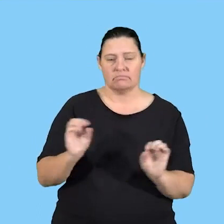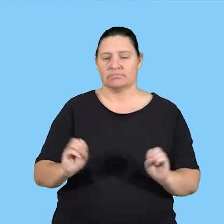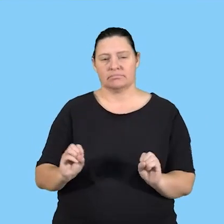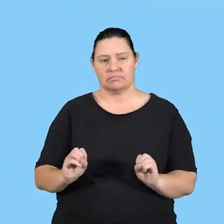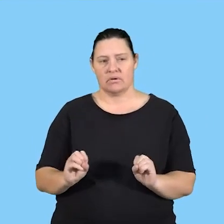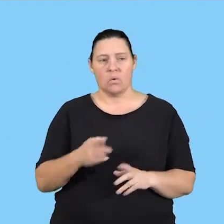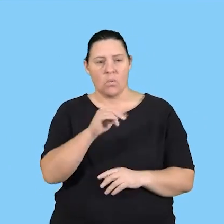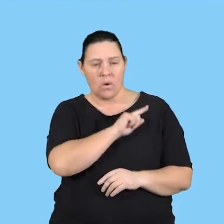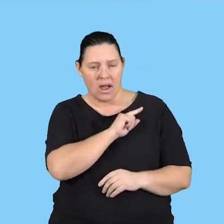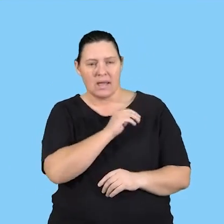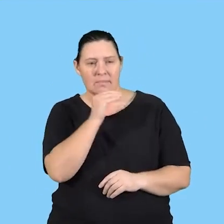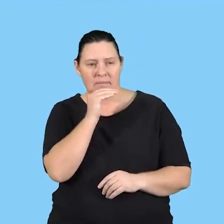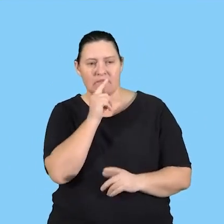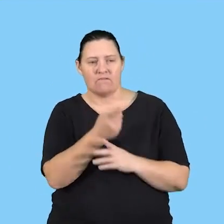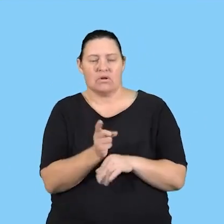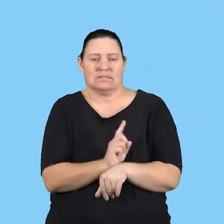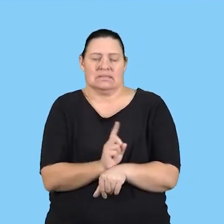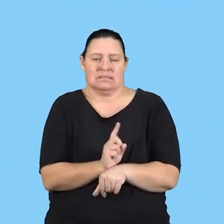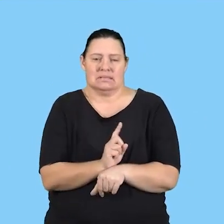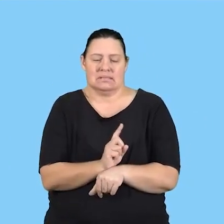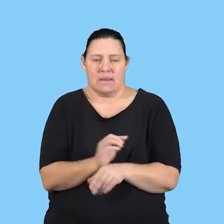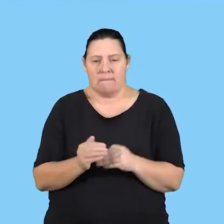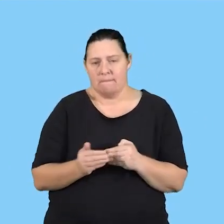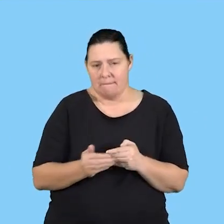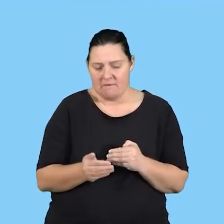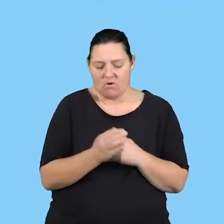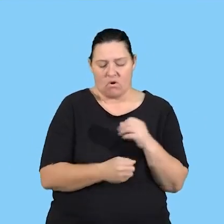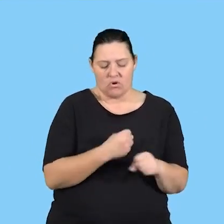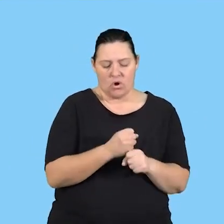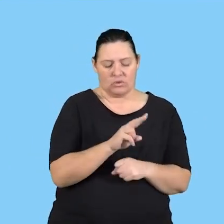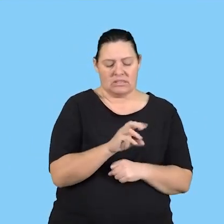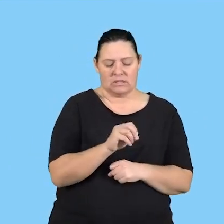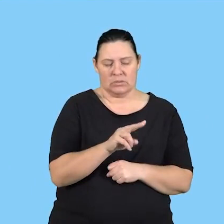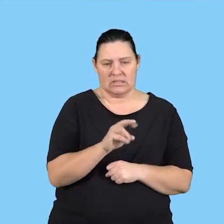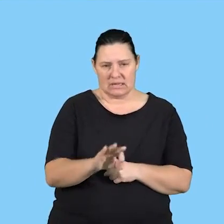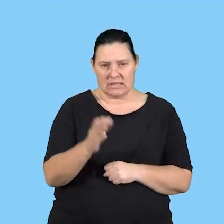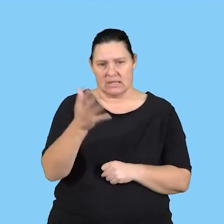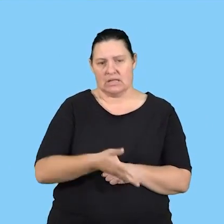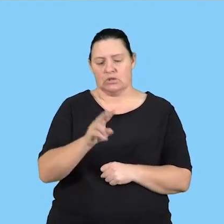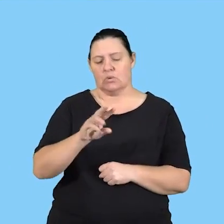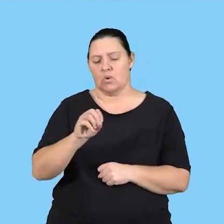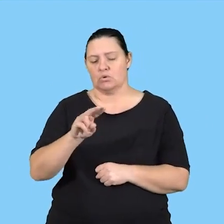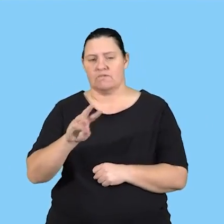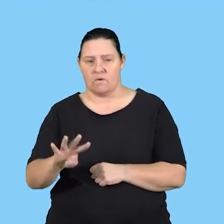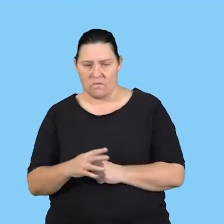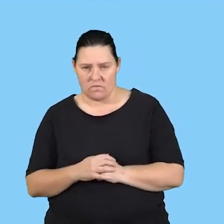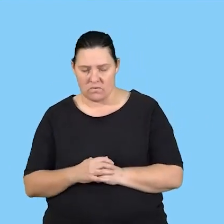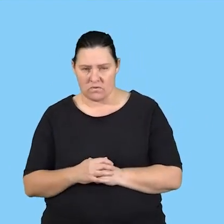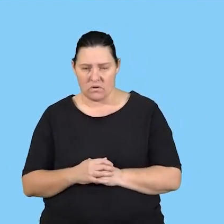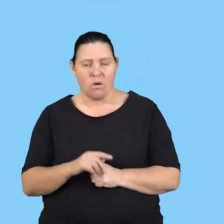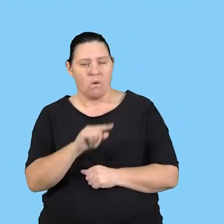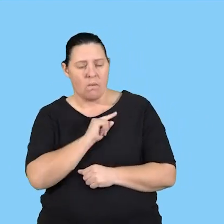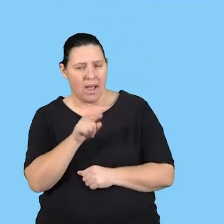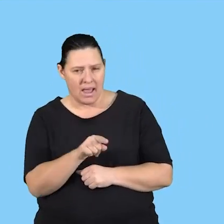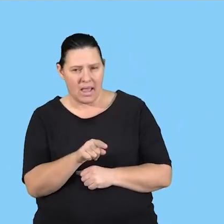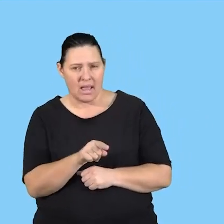it is meant for in the interim measure, that is year 2023 and year 2024, only to